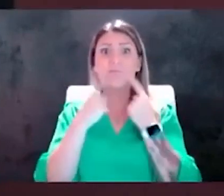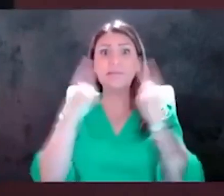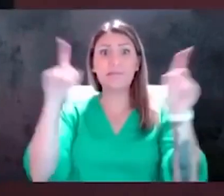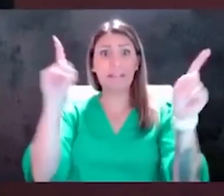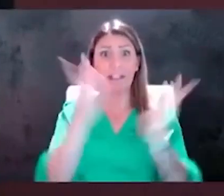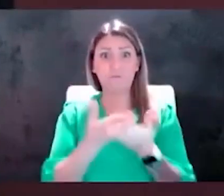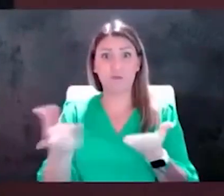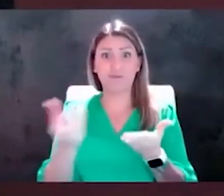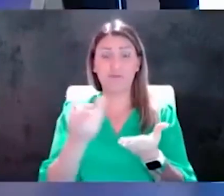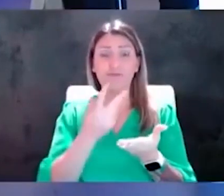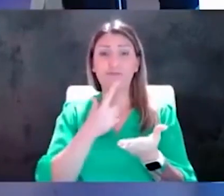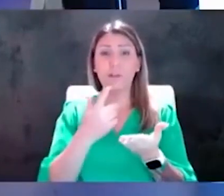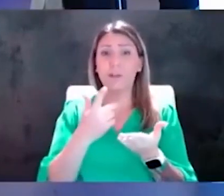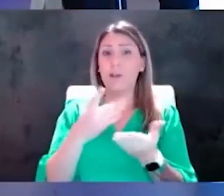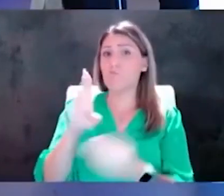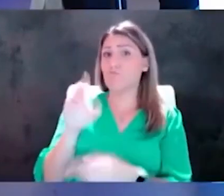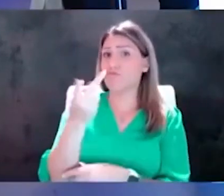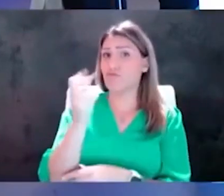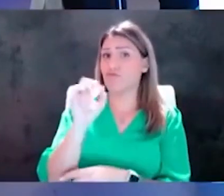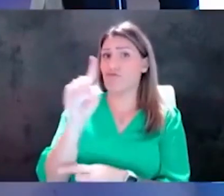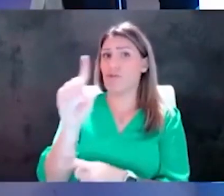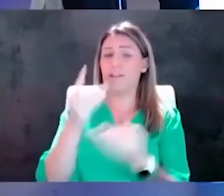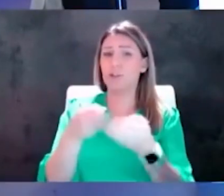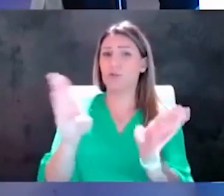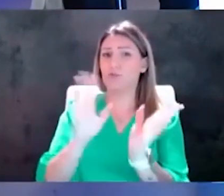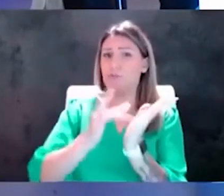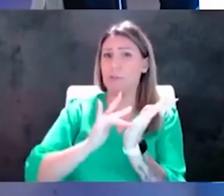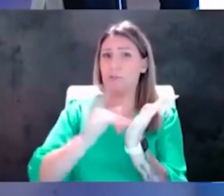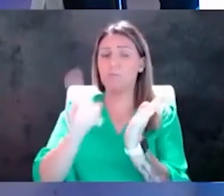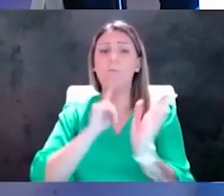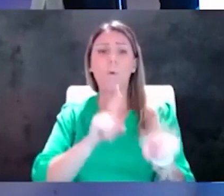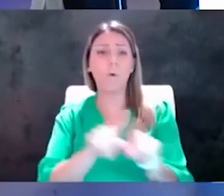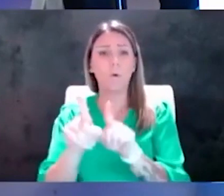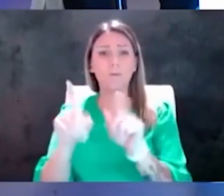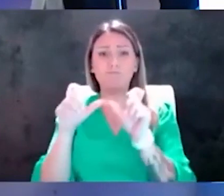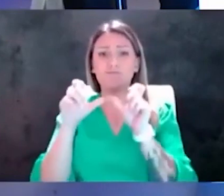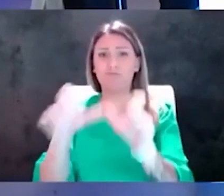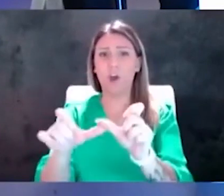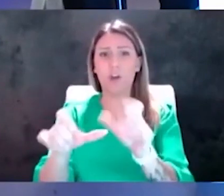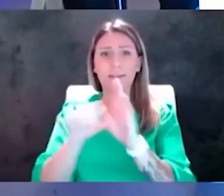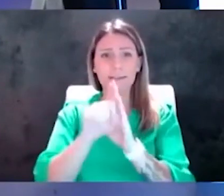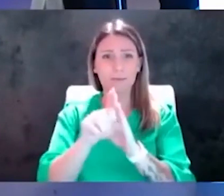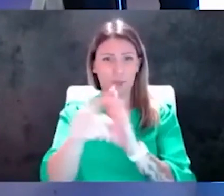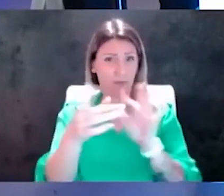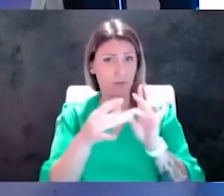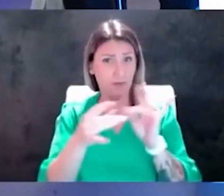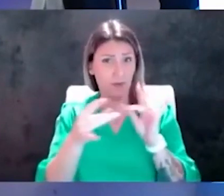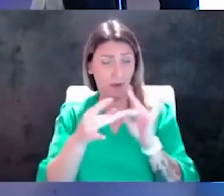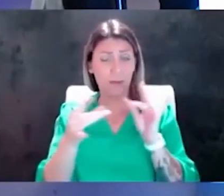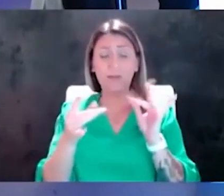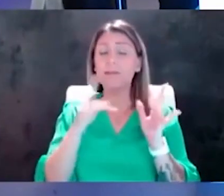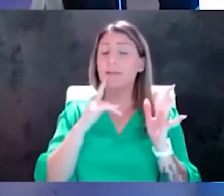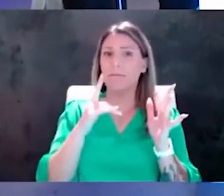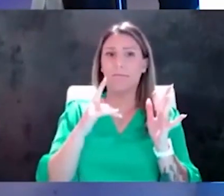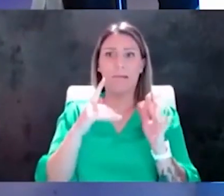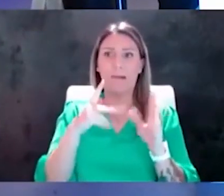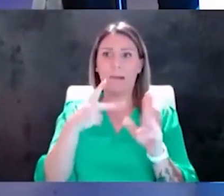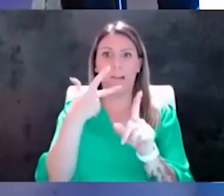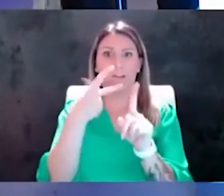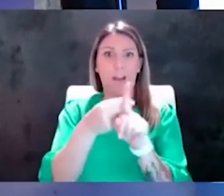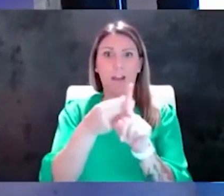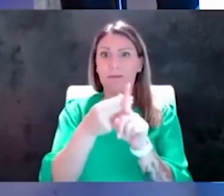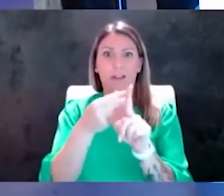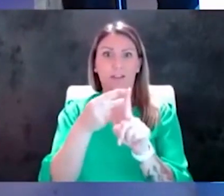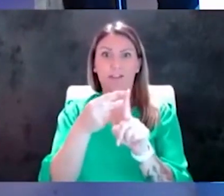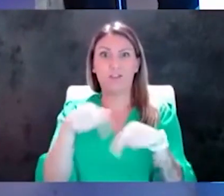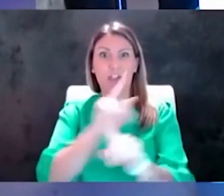Kupfer, one of our general medicine docs, who also works in the long haul syndrome. And you may even comment, Brandon, we're giving a lot of, I gave vaccination in the clinic yesterday. At the beginning of